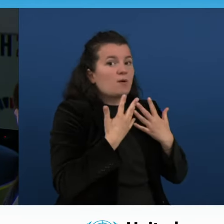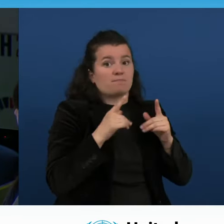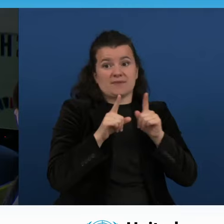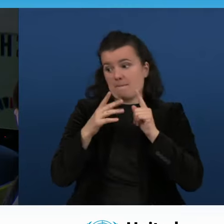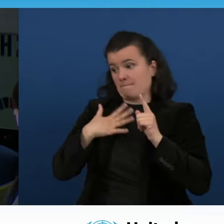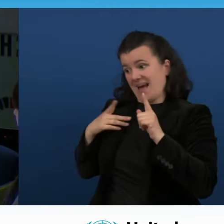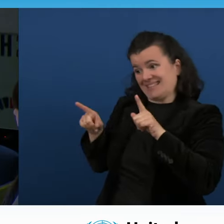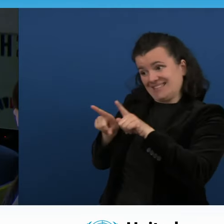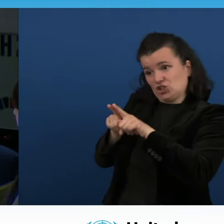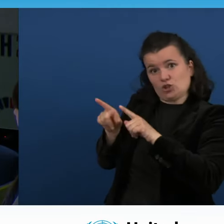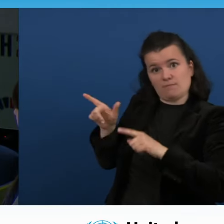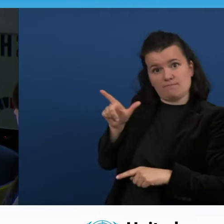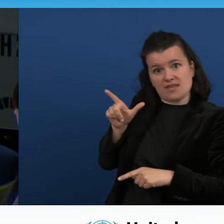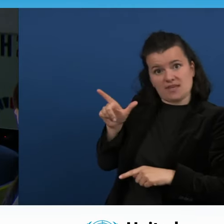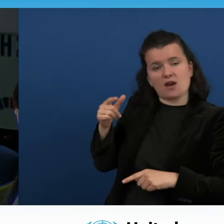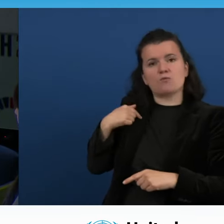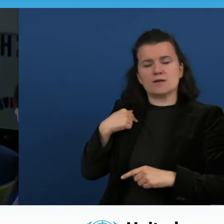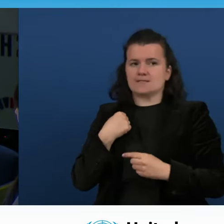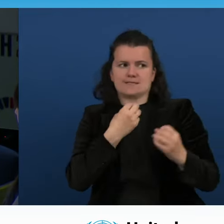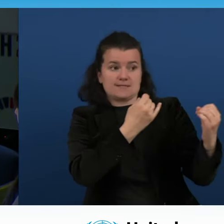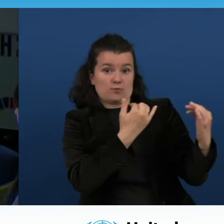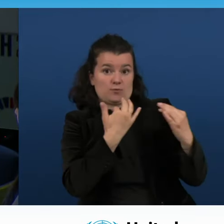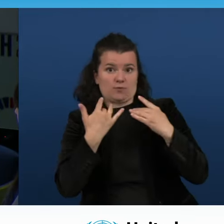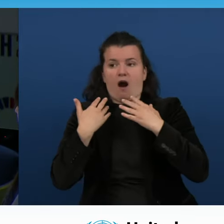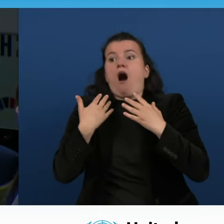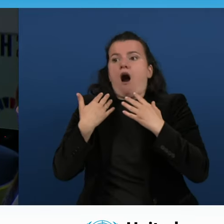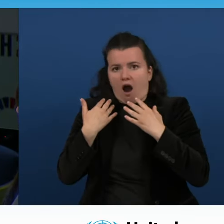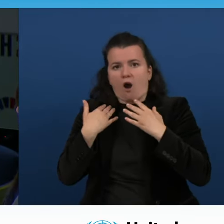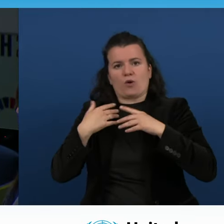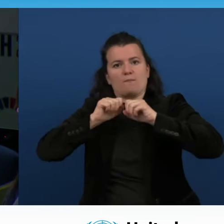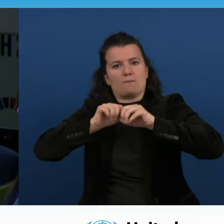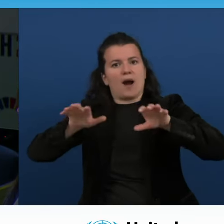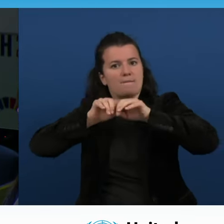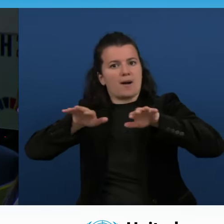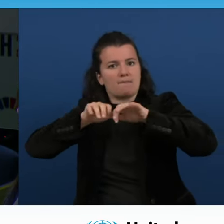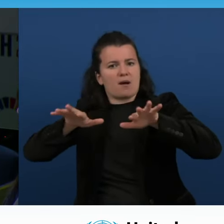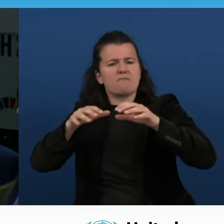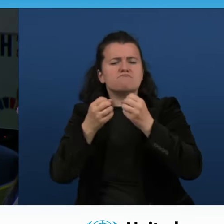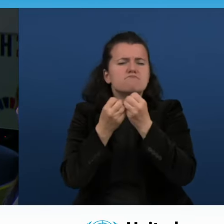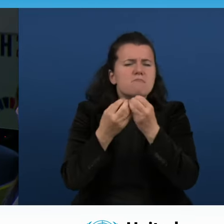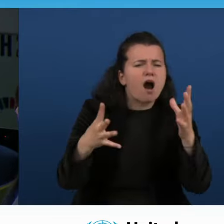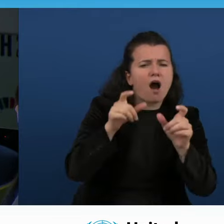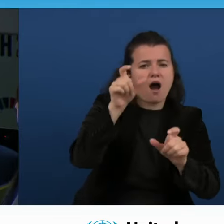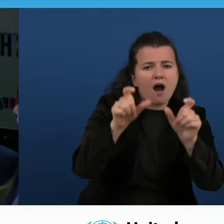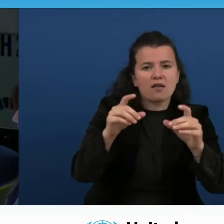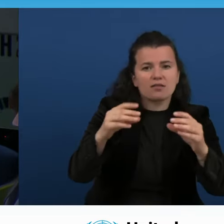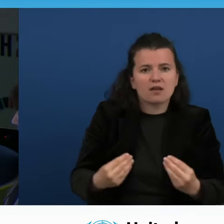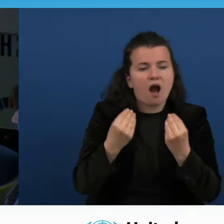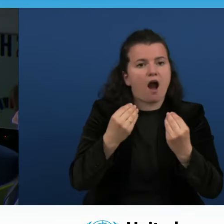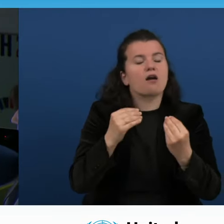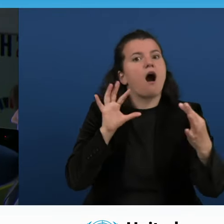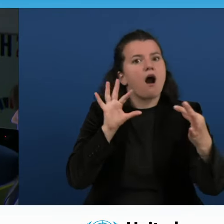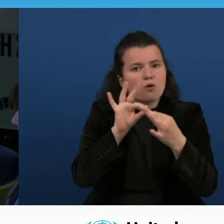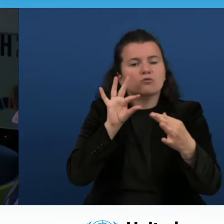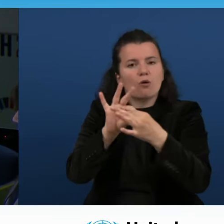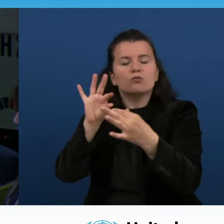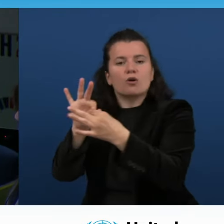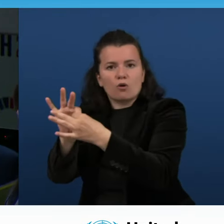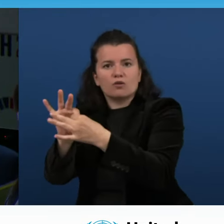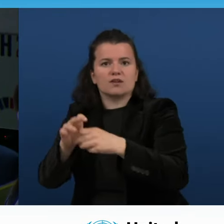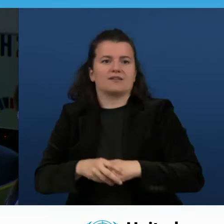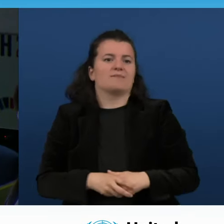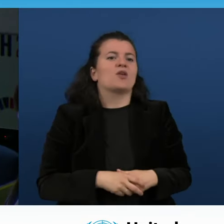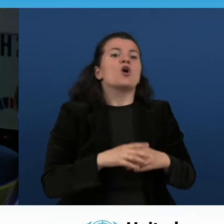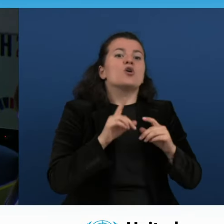This example shines a light on the remarkable outcomes that can be achieved when we bridge the gap between grassroots initiatives and